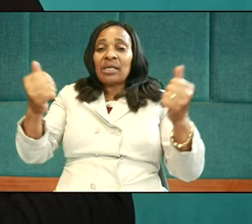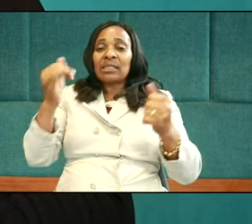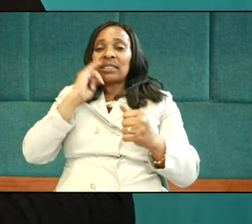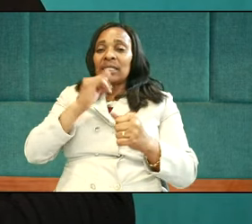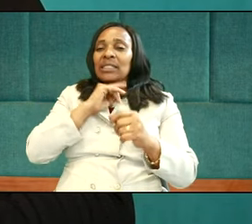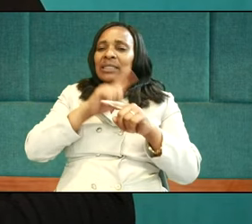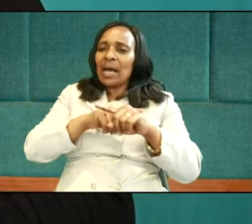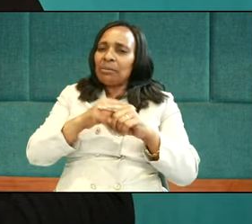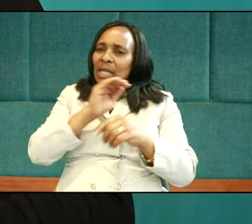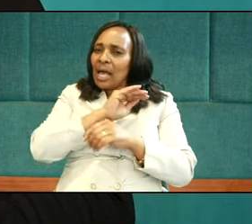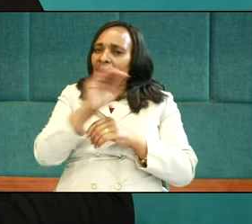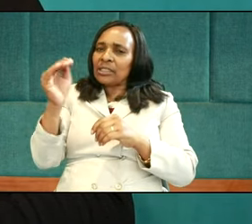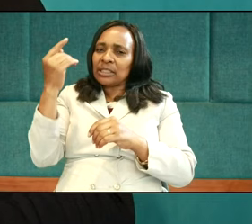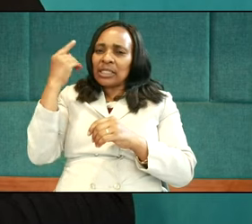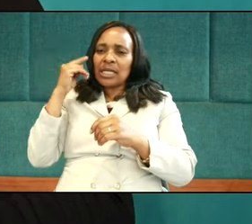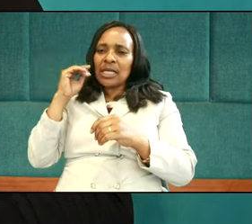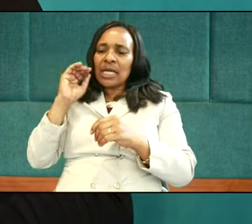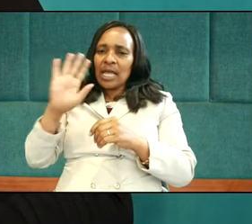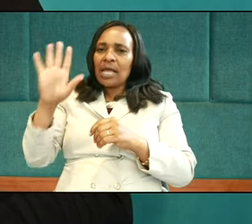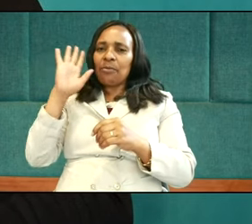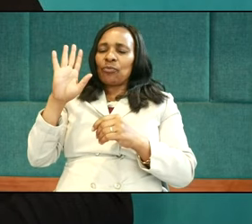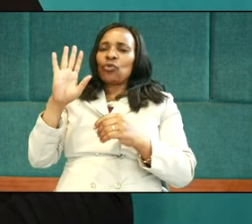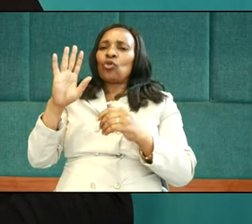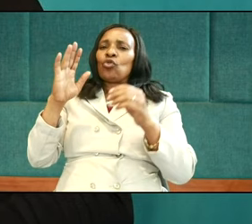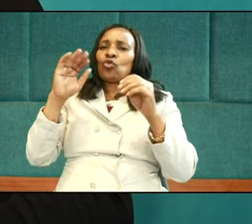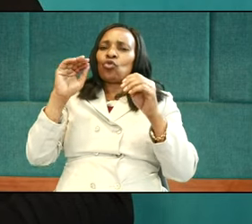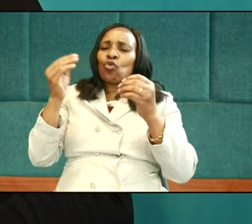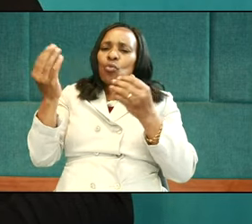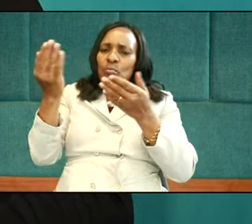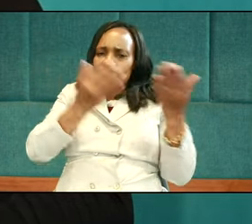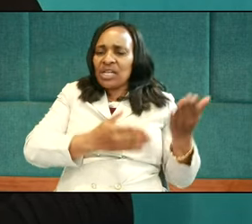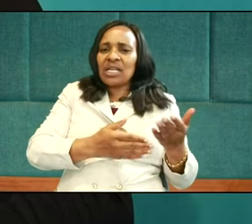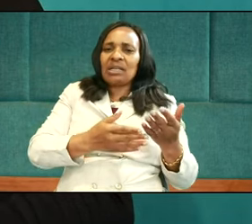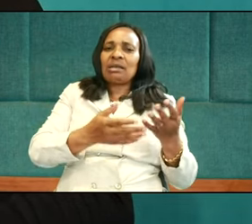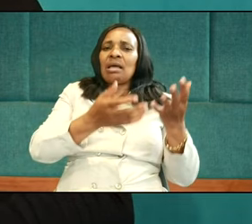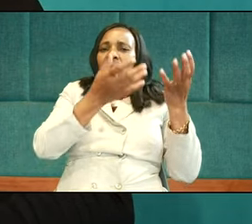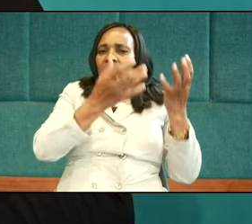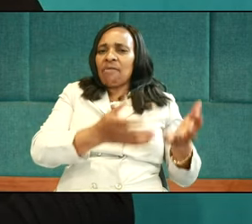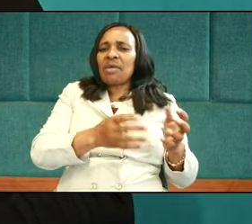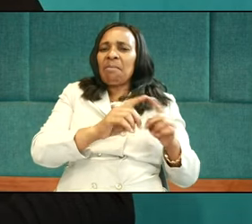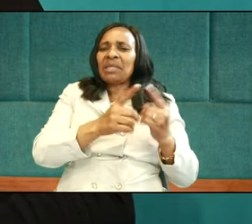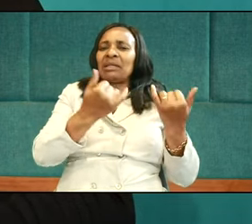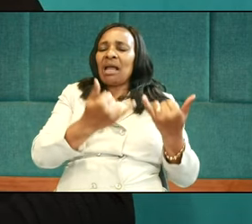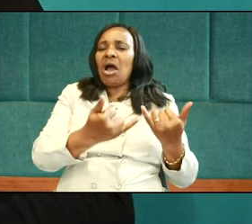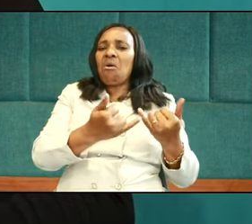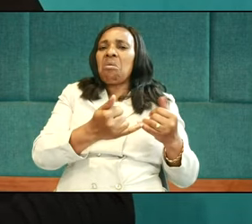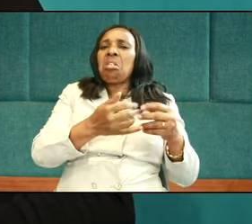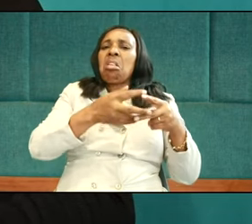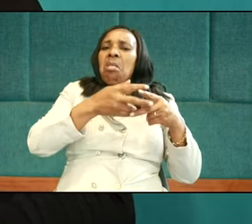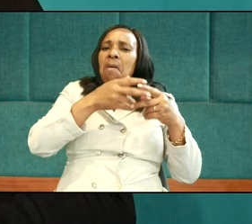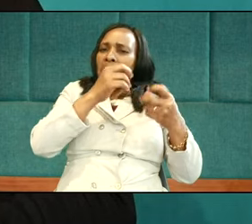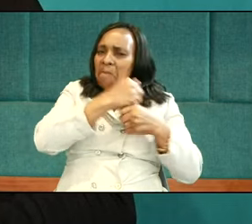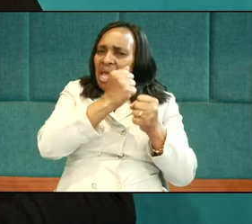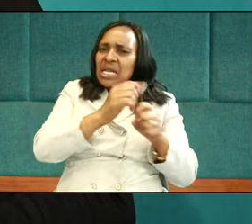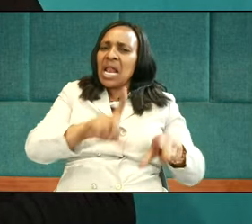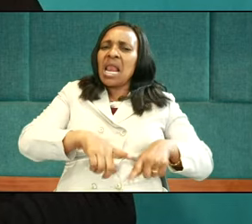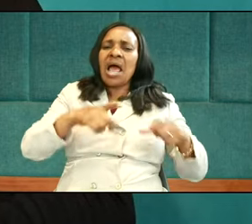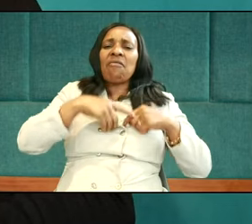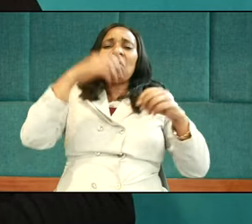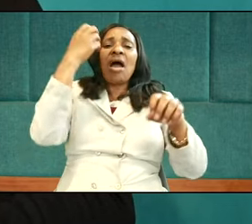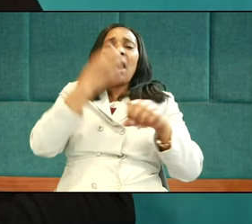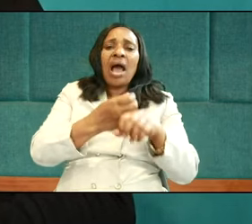for him to lighten their yoke, he instead hardened it and made it worse. And that caused